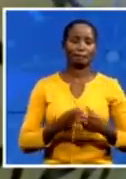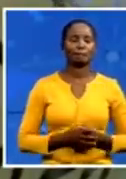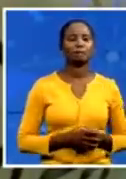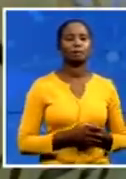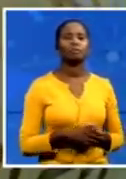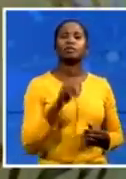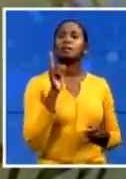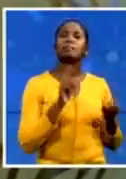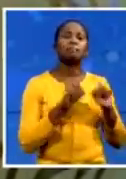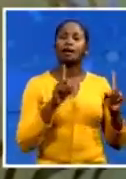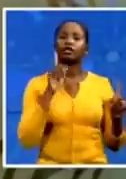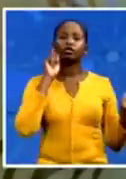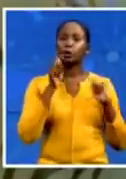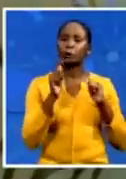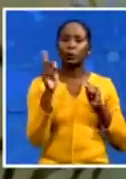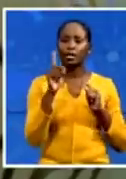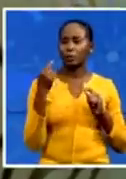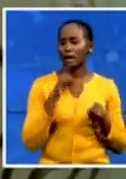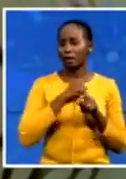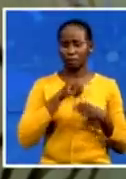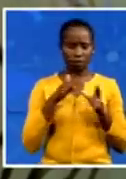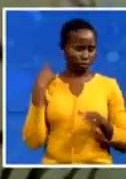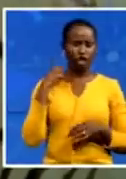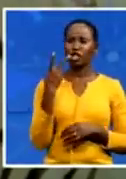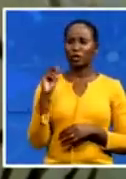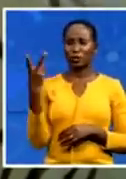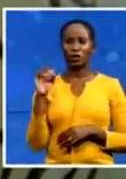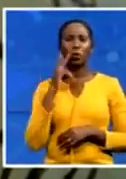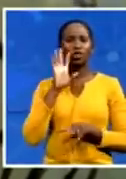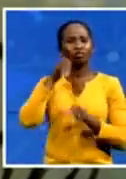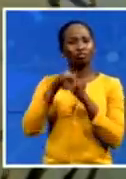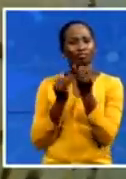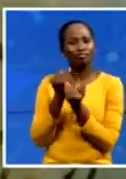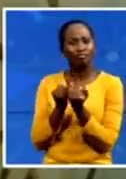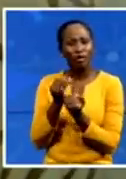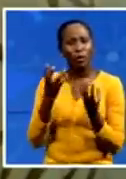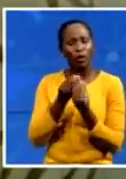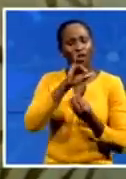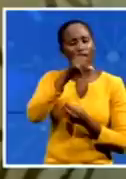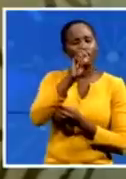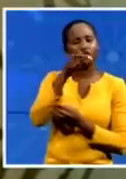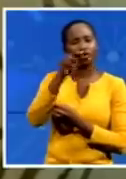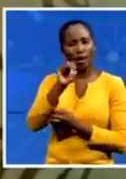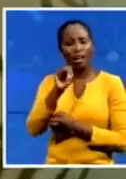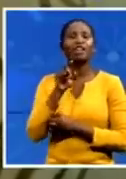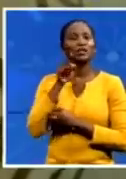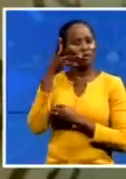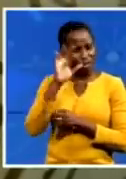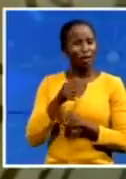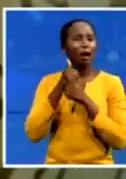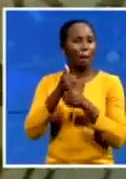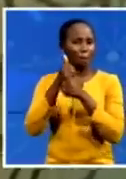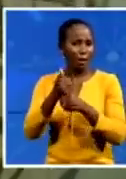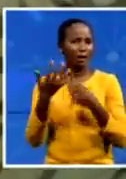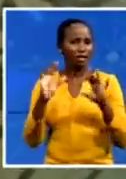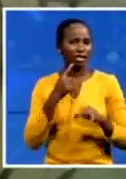2020 when you were contesting John Steenhuisen. I remember you actually campaigned on the card to bring you know, transformation